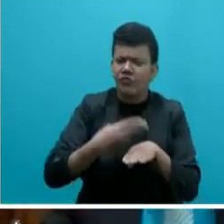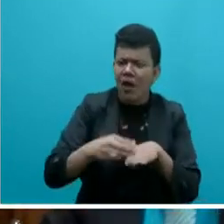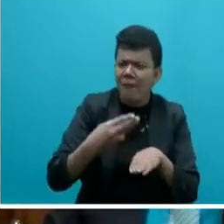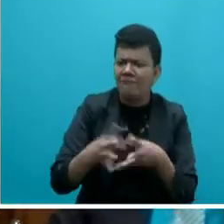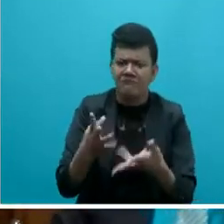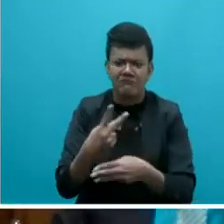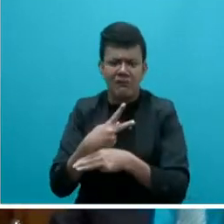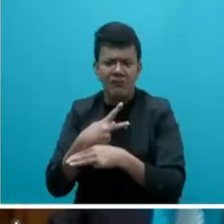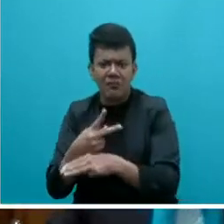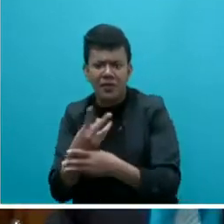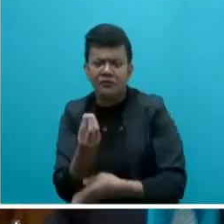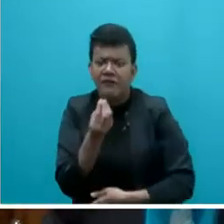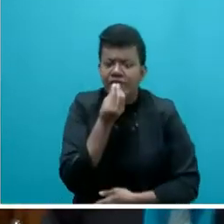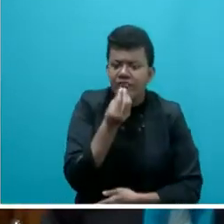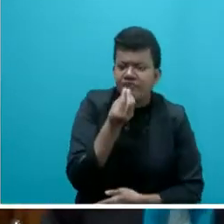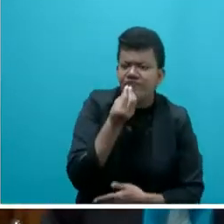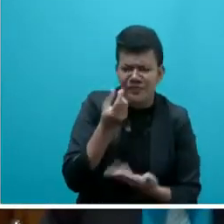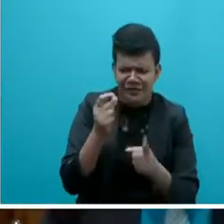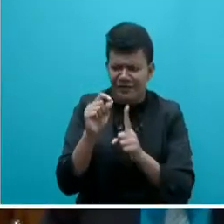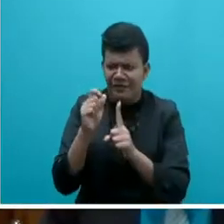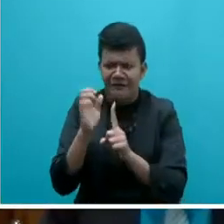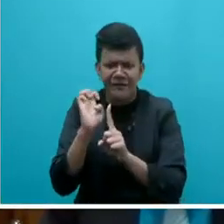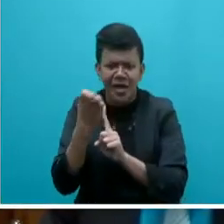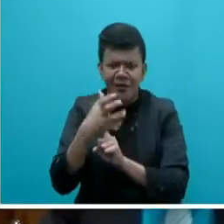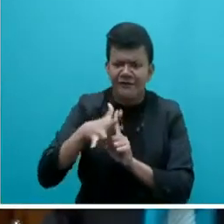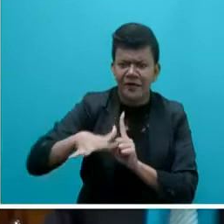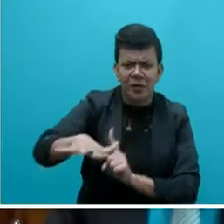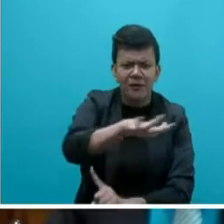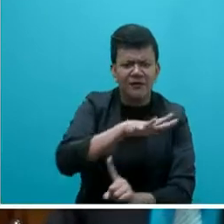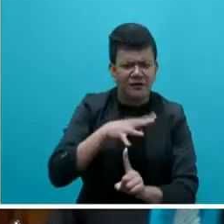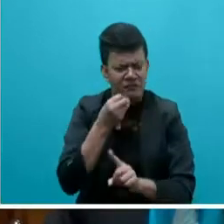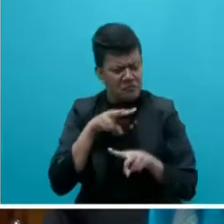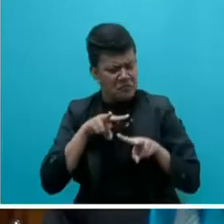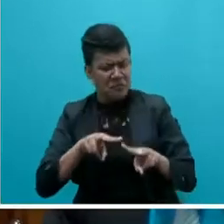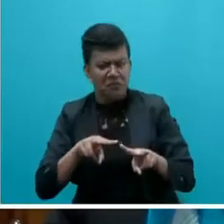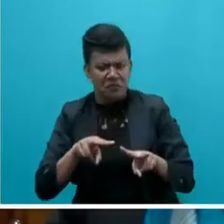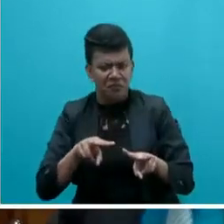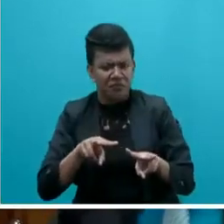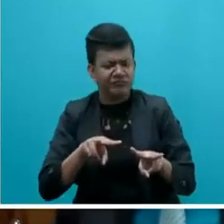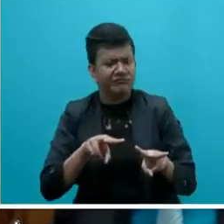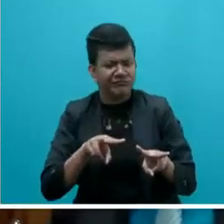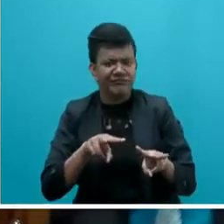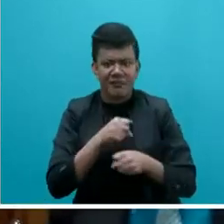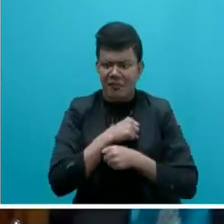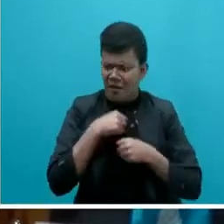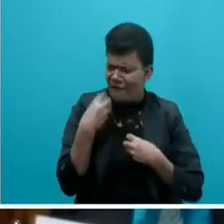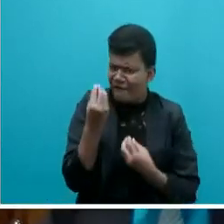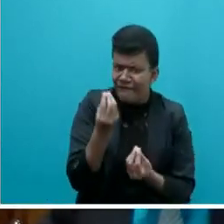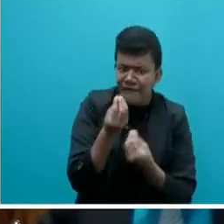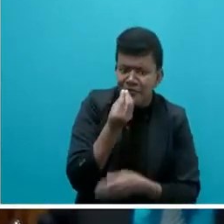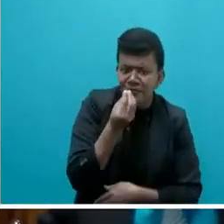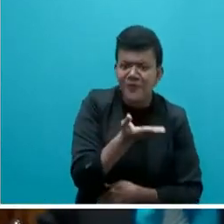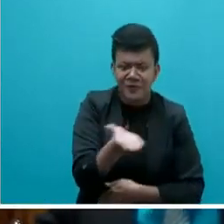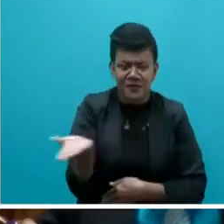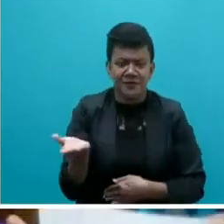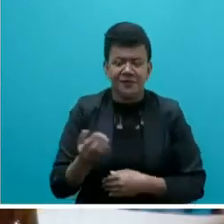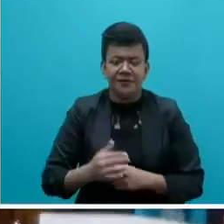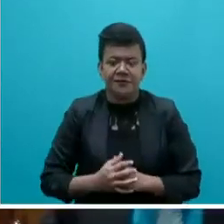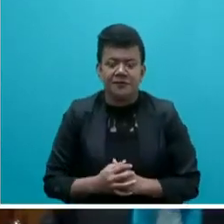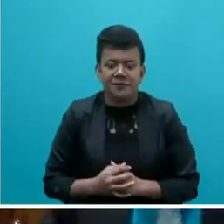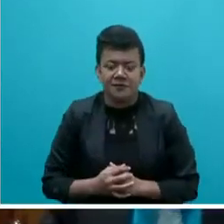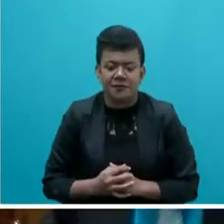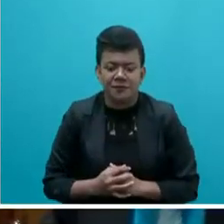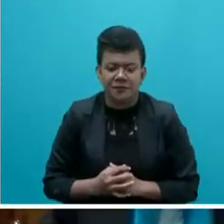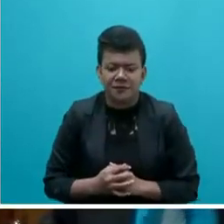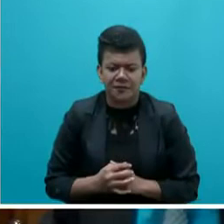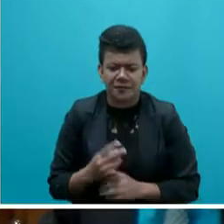evident that environmental management is critical to the support of sustainability of the benefits from nature supporting the government's economic